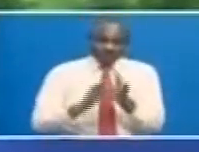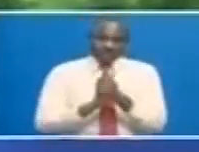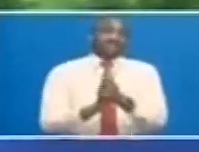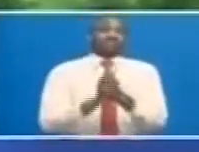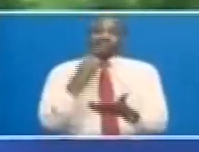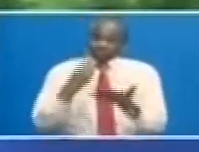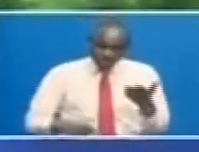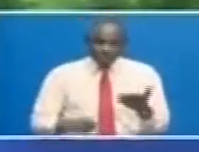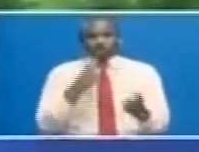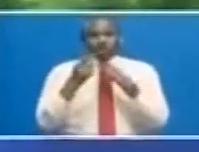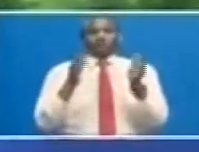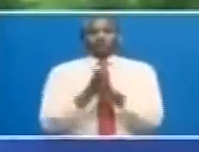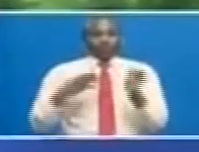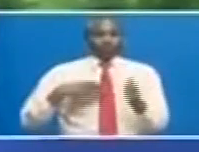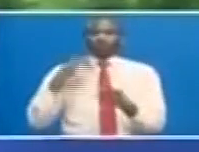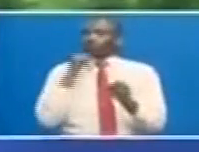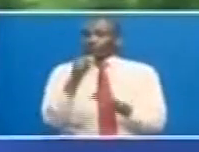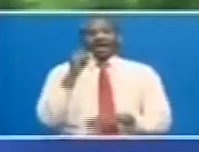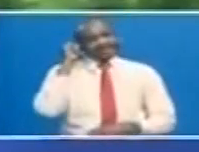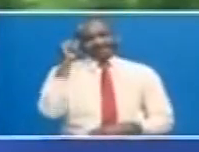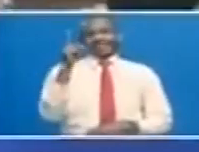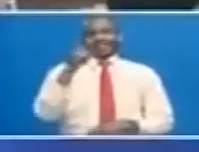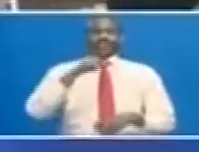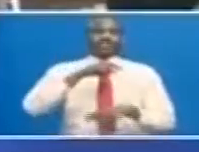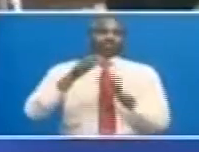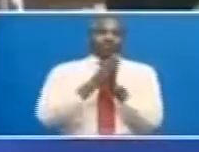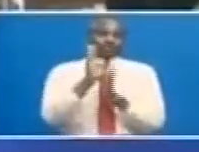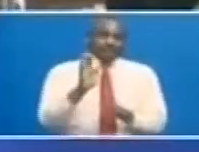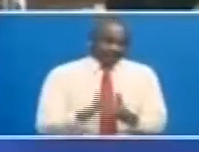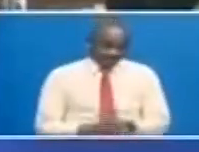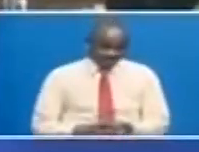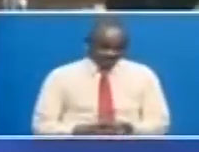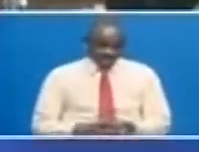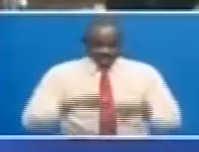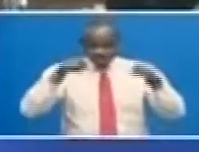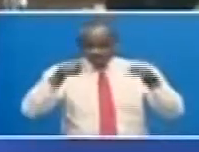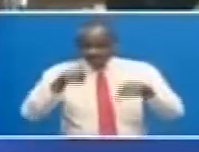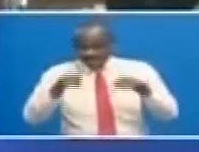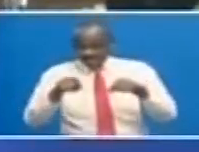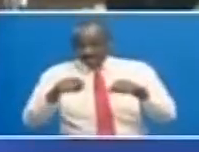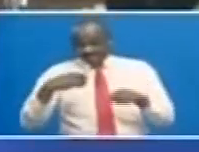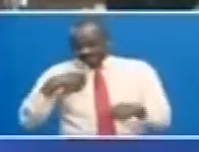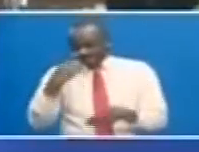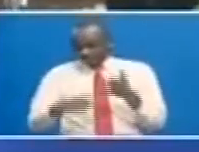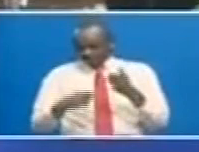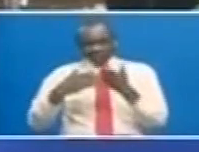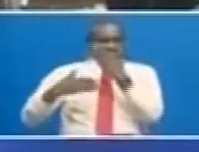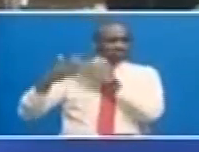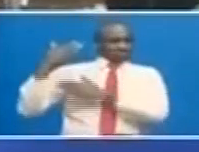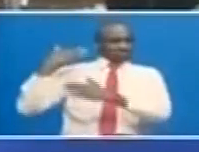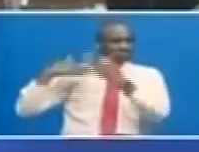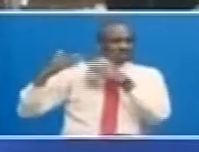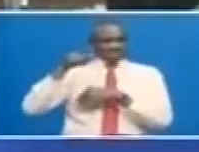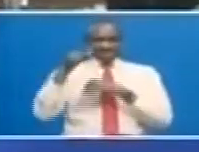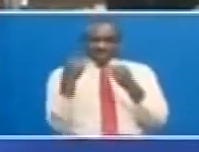are talking to people who do not understand what you're talking about. Today, according to demographic estimates, the Abawanga